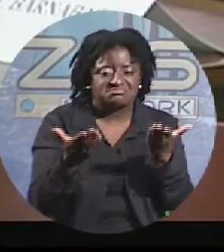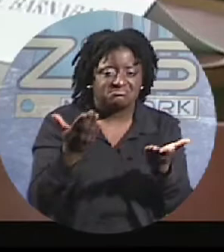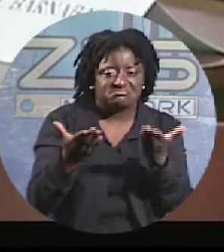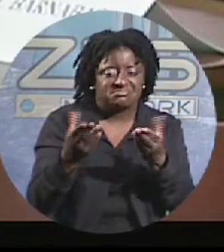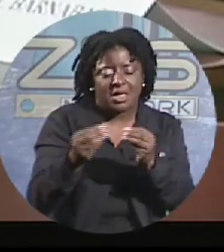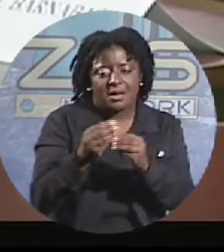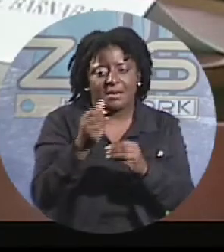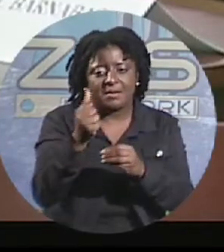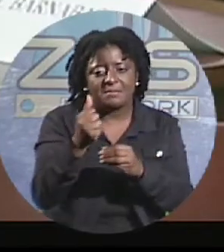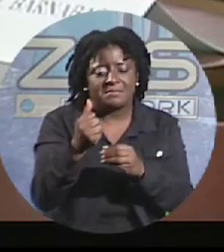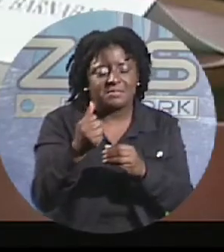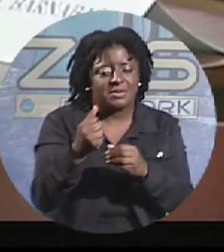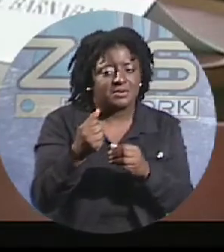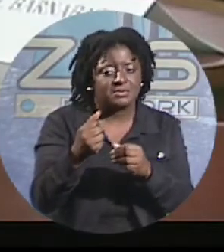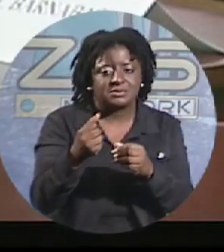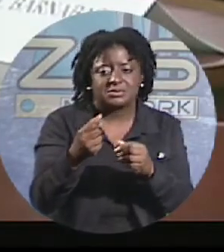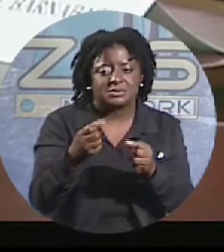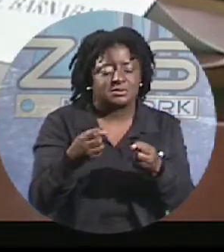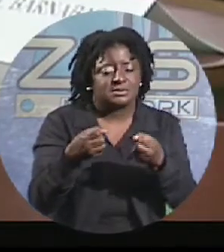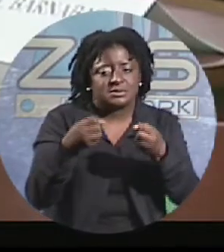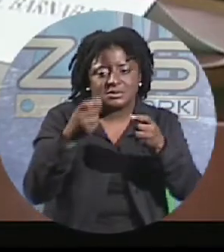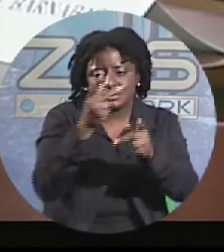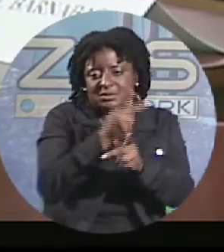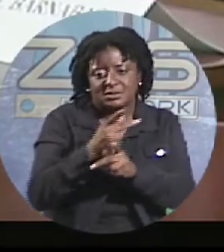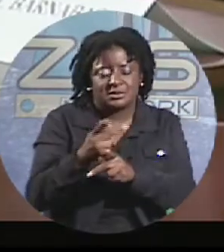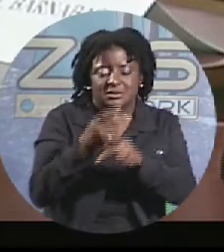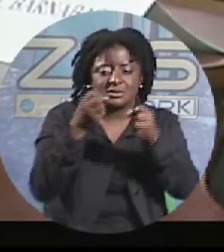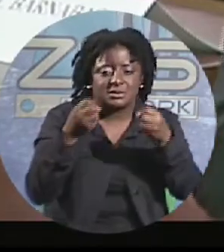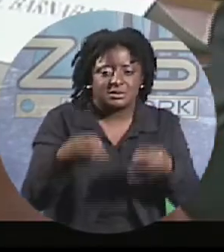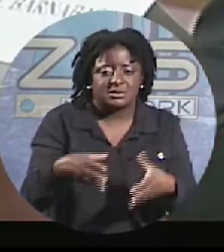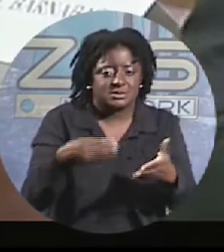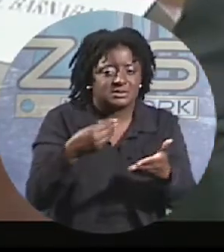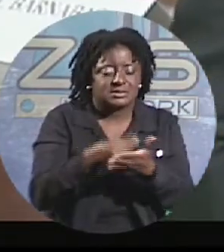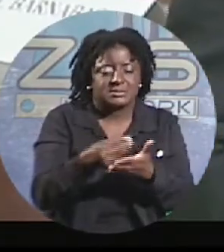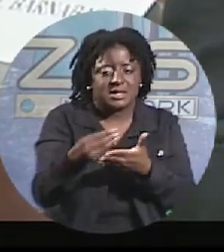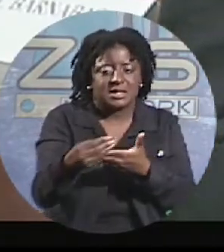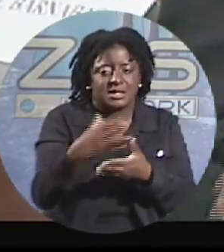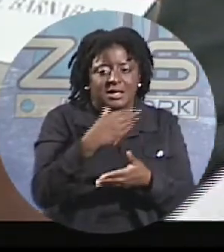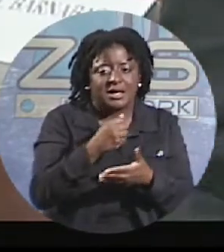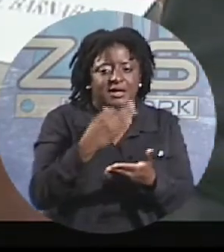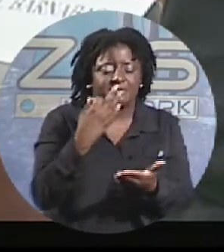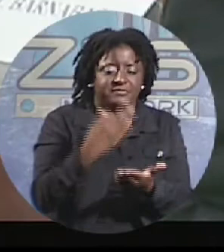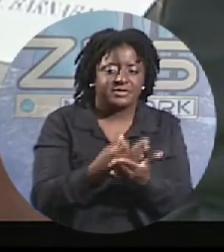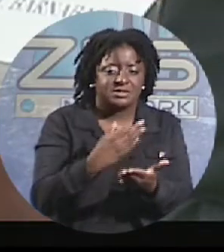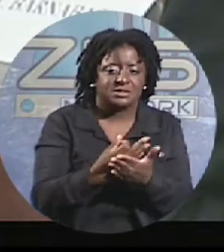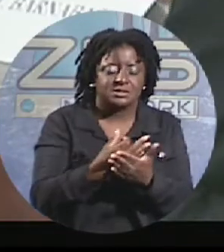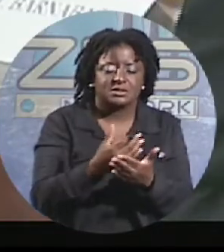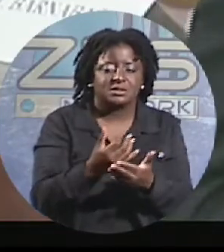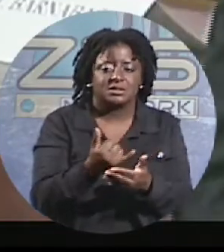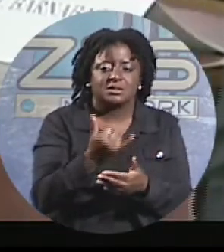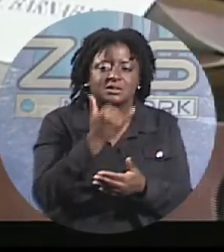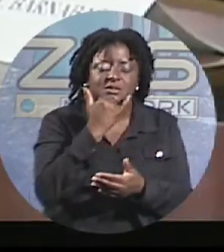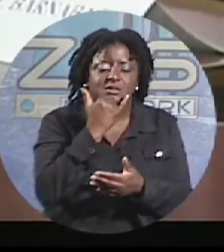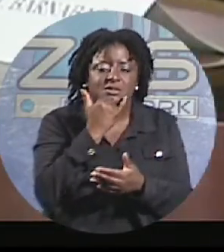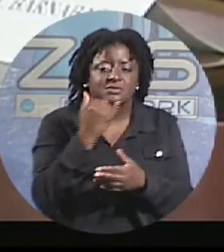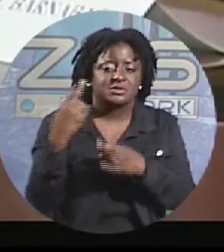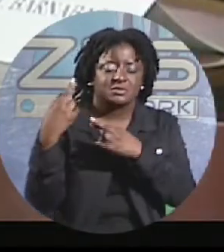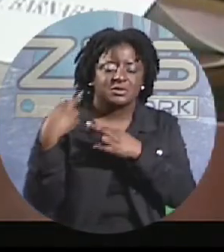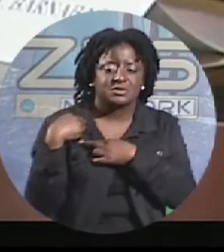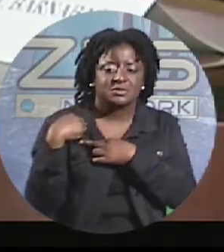the most reckless spending and fiscal irresponsibility in the history of our nation, the promised